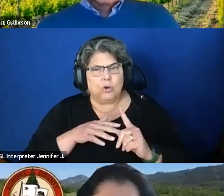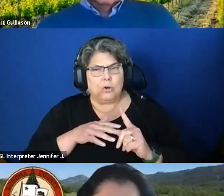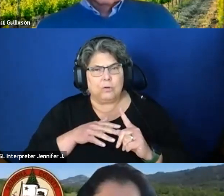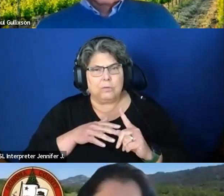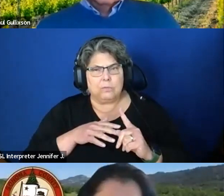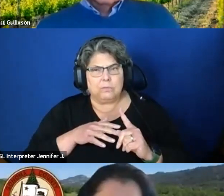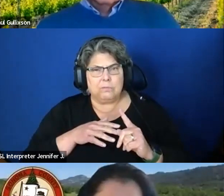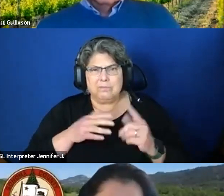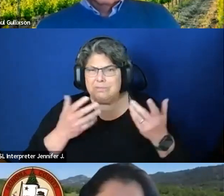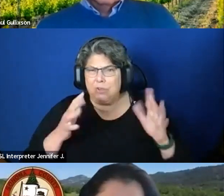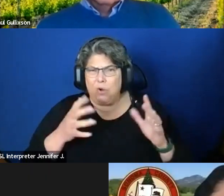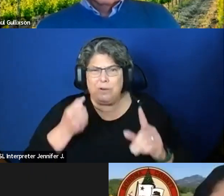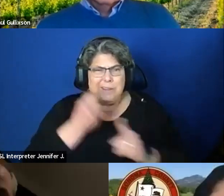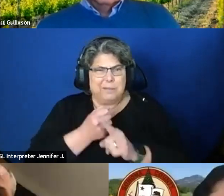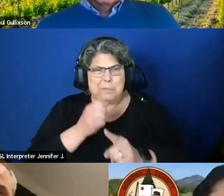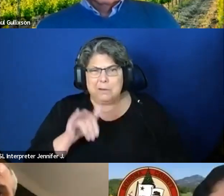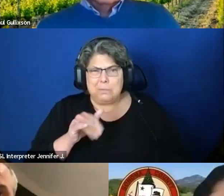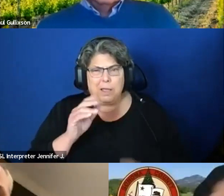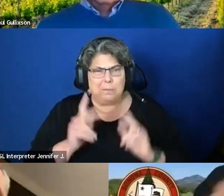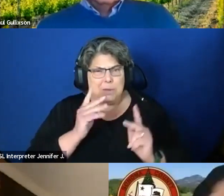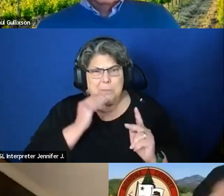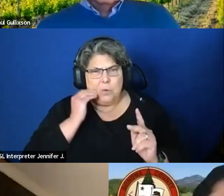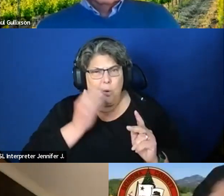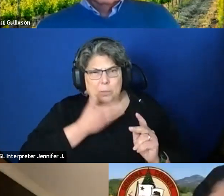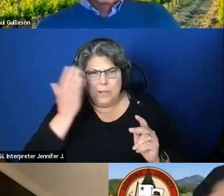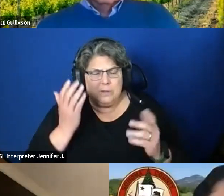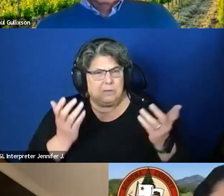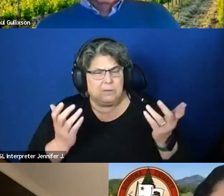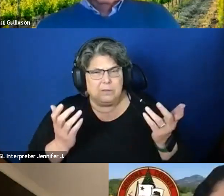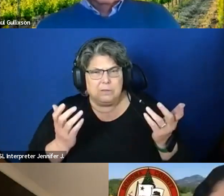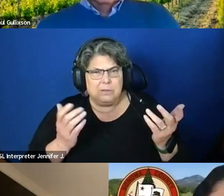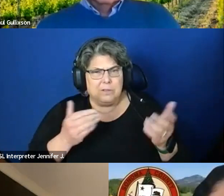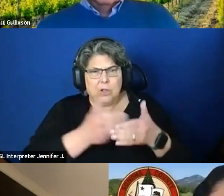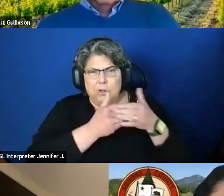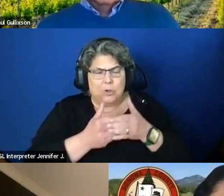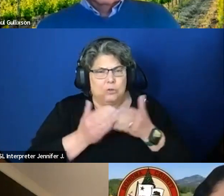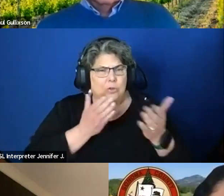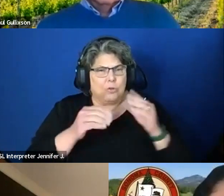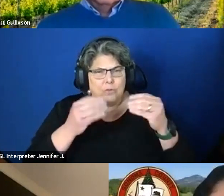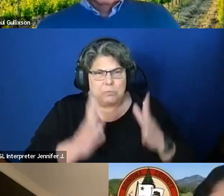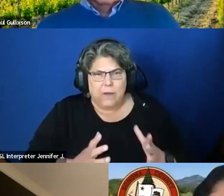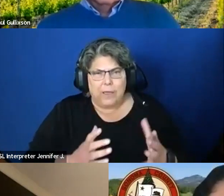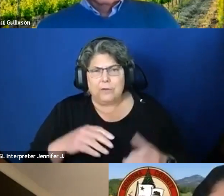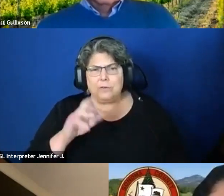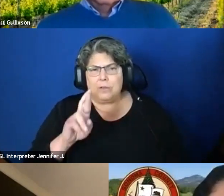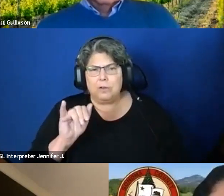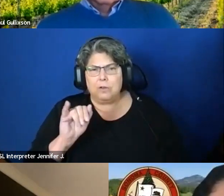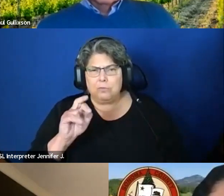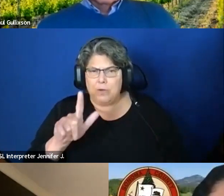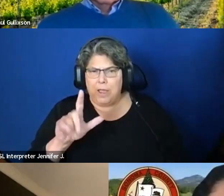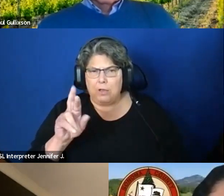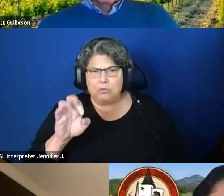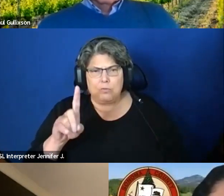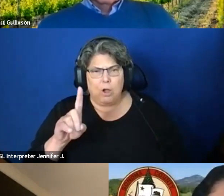was already impacted by homelessness, close to a lot of the service providers in the Railroad Square area, close